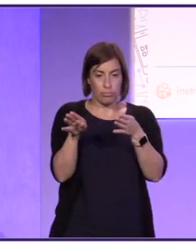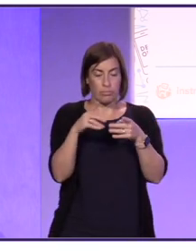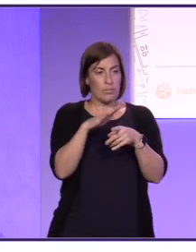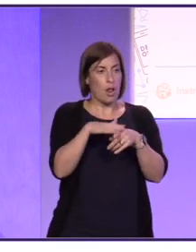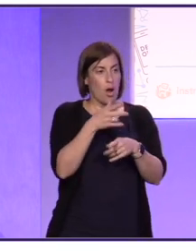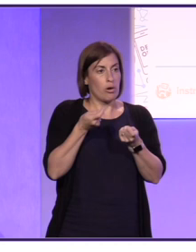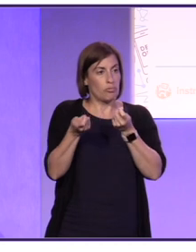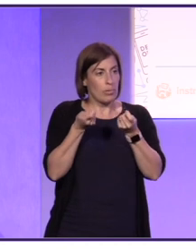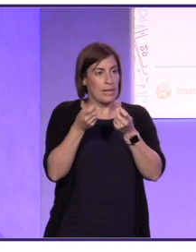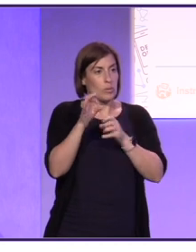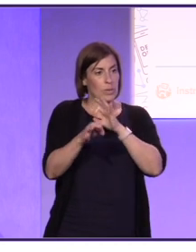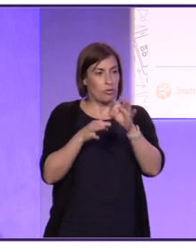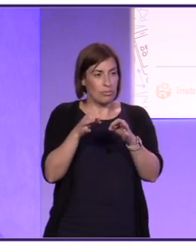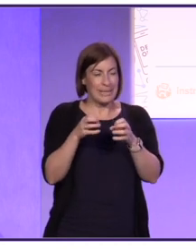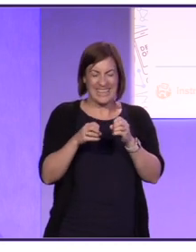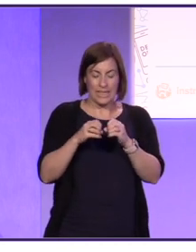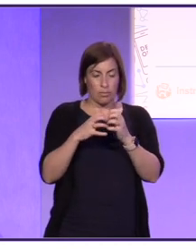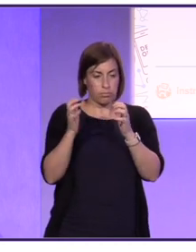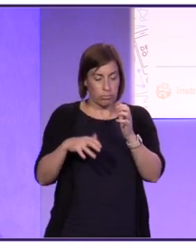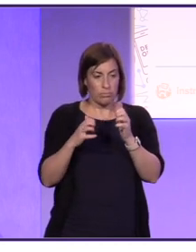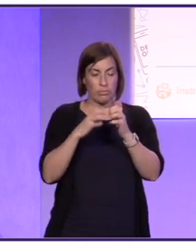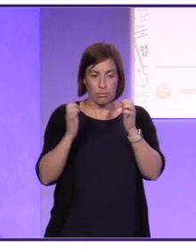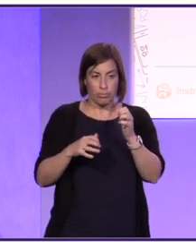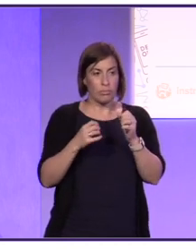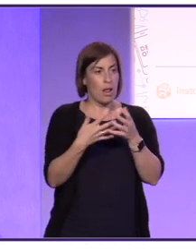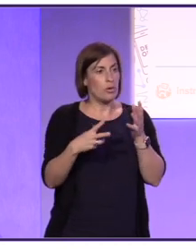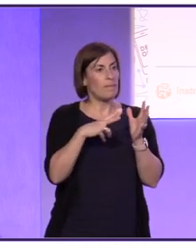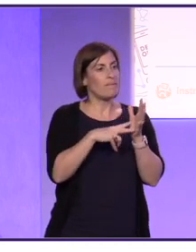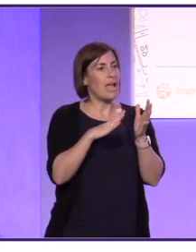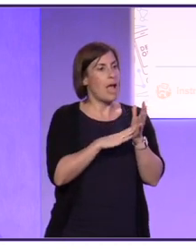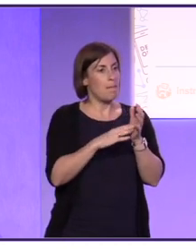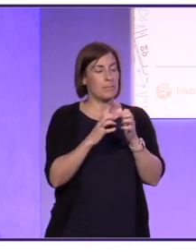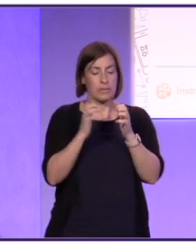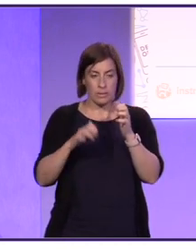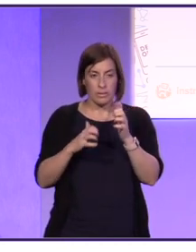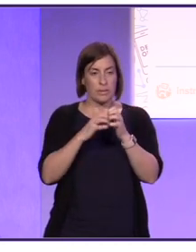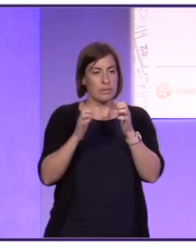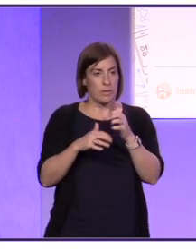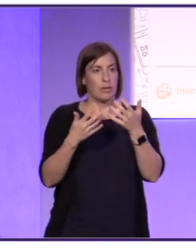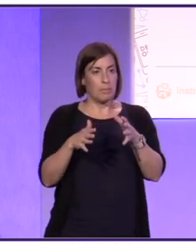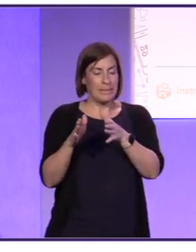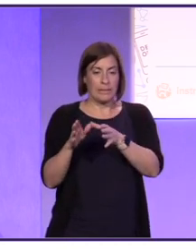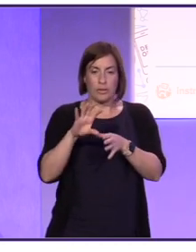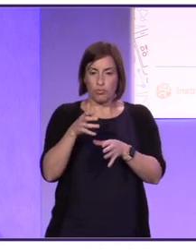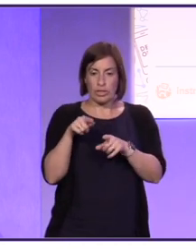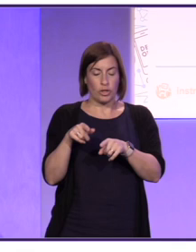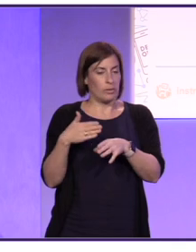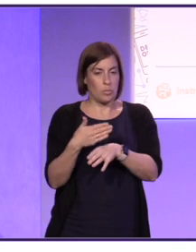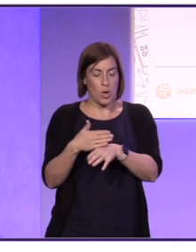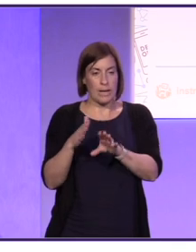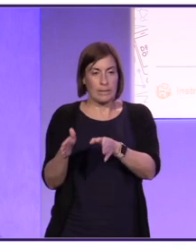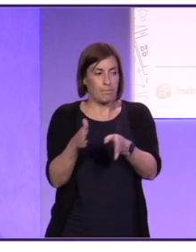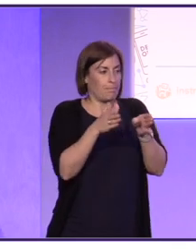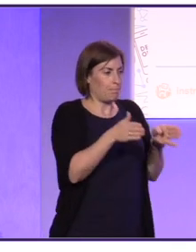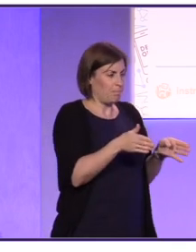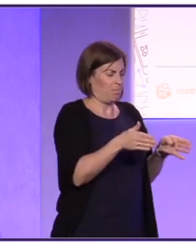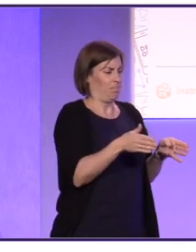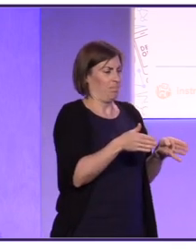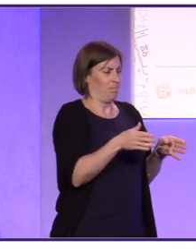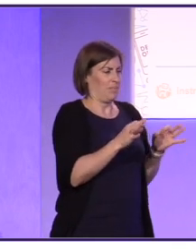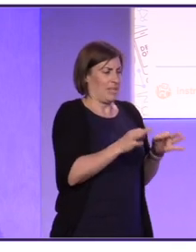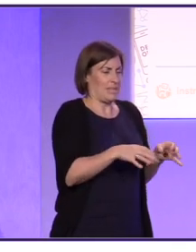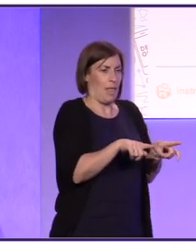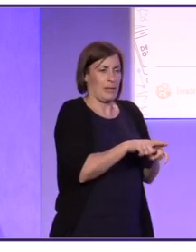it up and taking down VMs with it. And so we swapped over to the other region. Fortunately, exactly the same